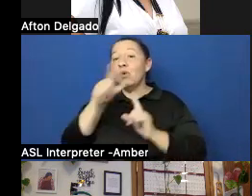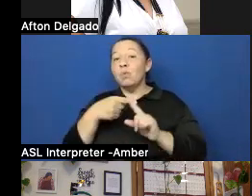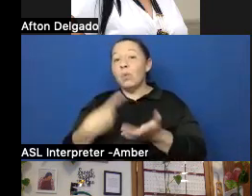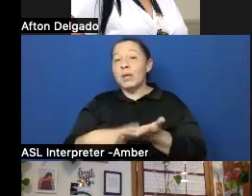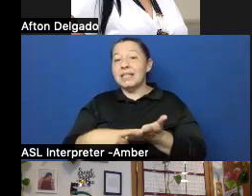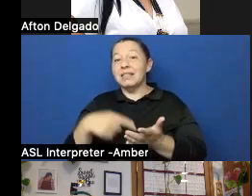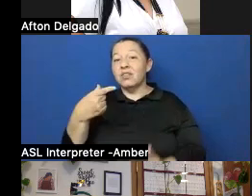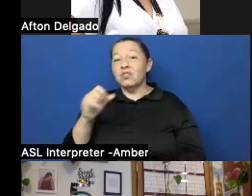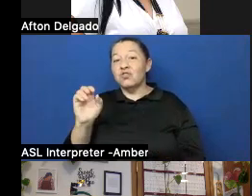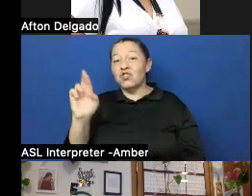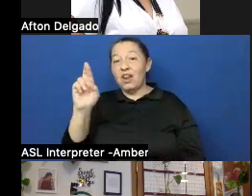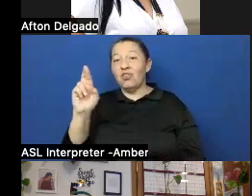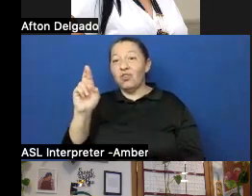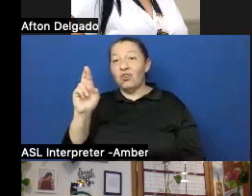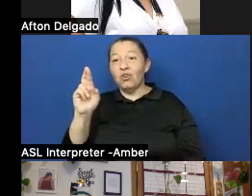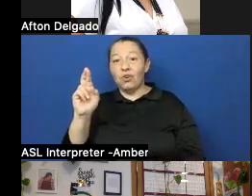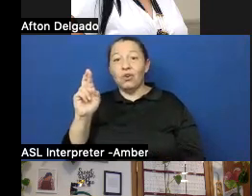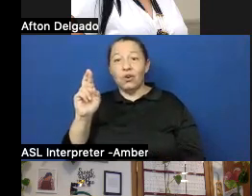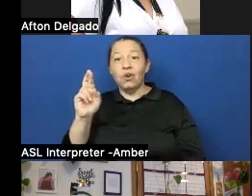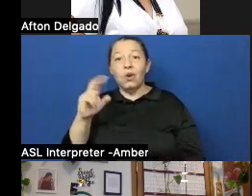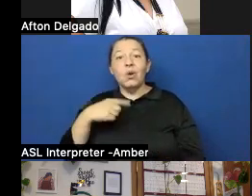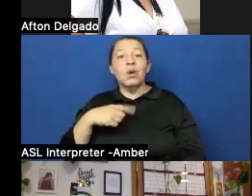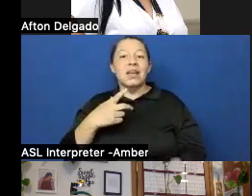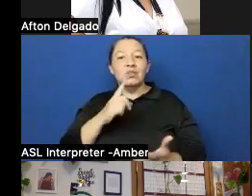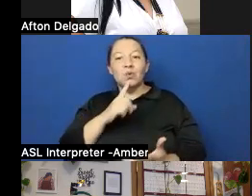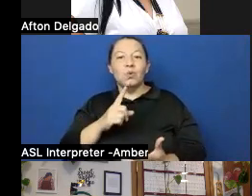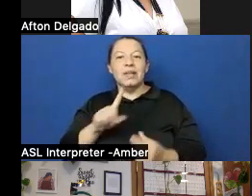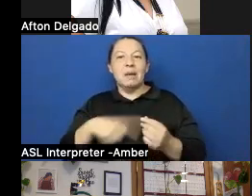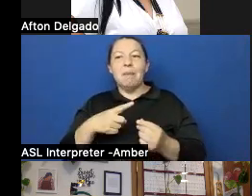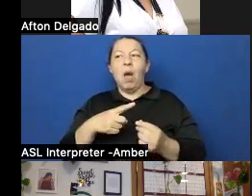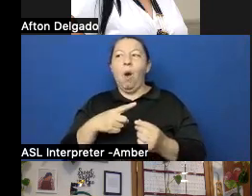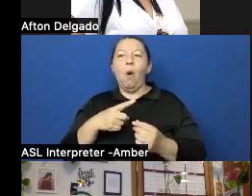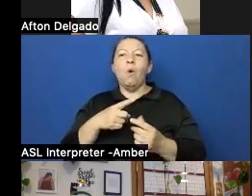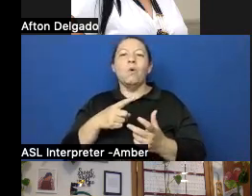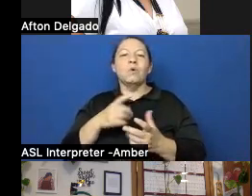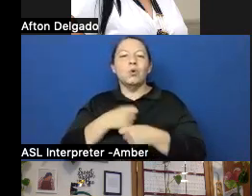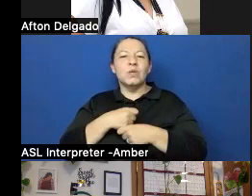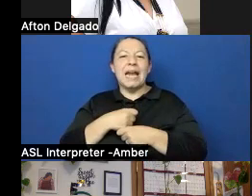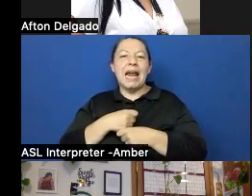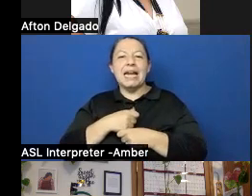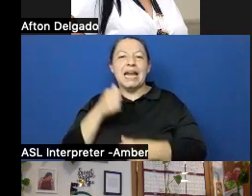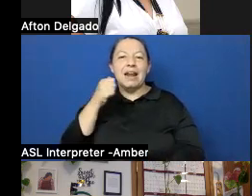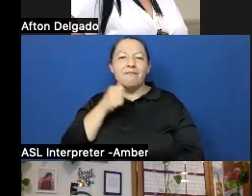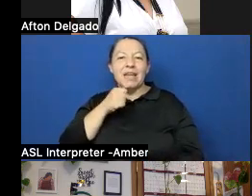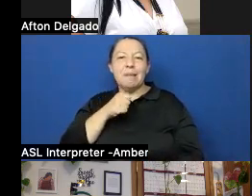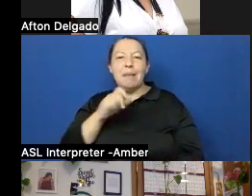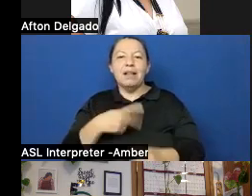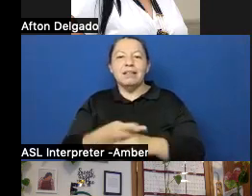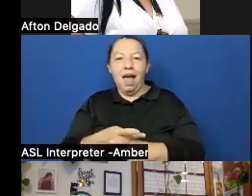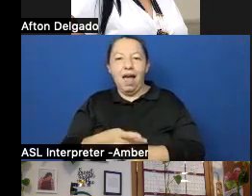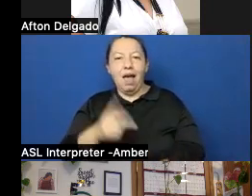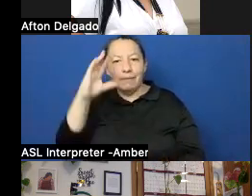it's the feminization of men. It's something dirty, and it's not. That's not what